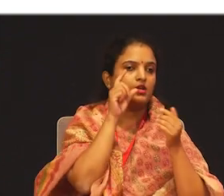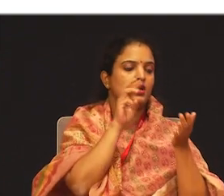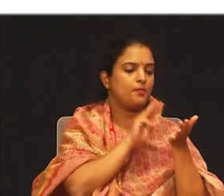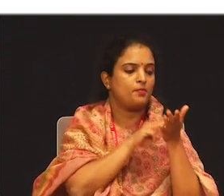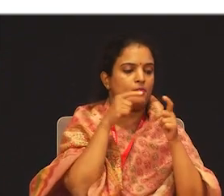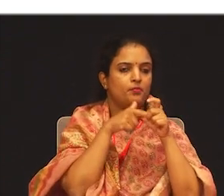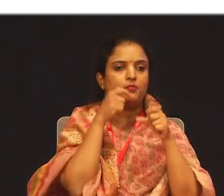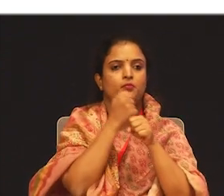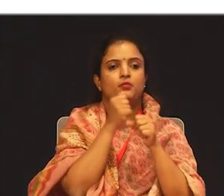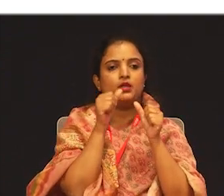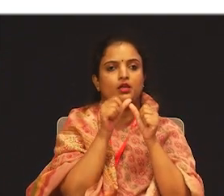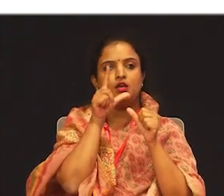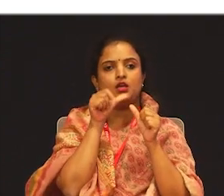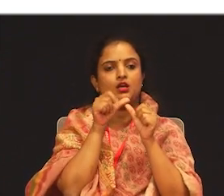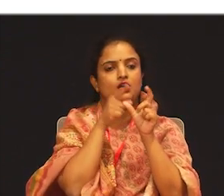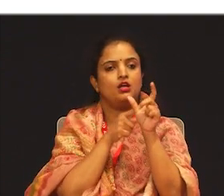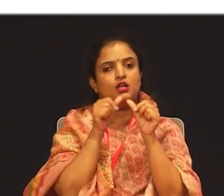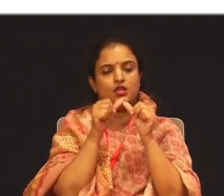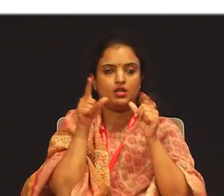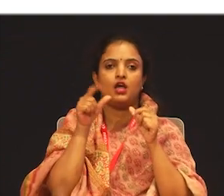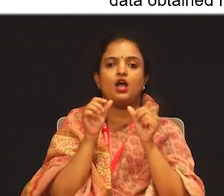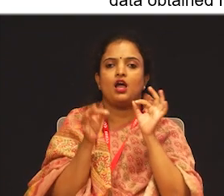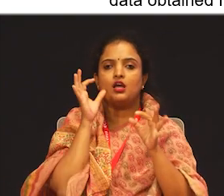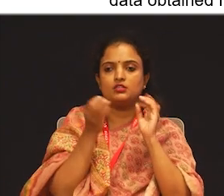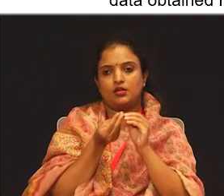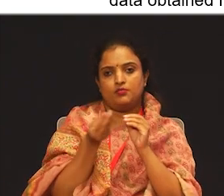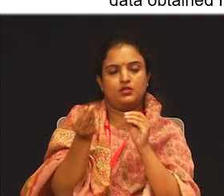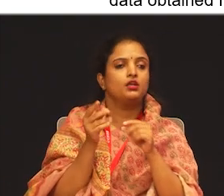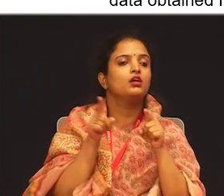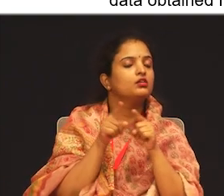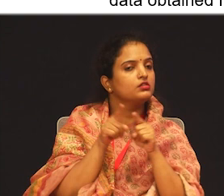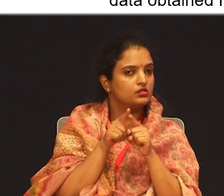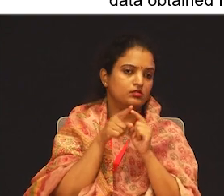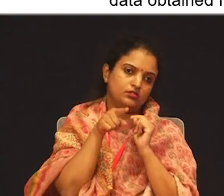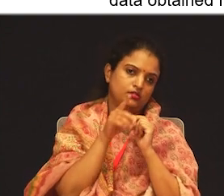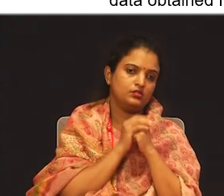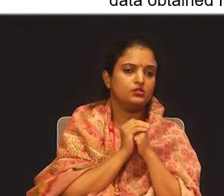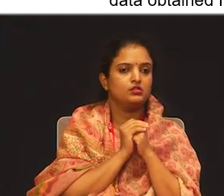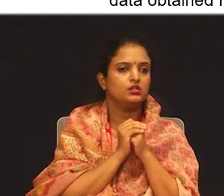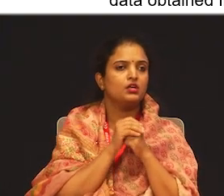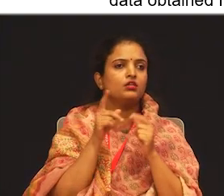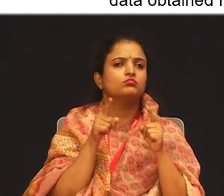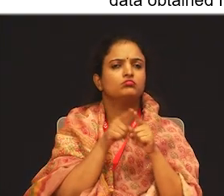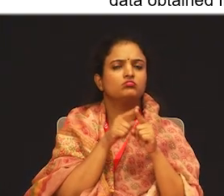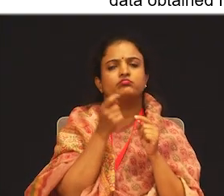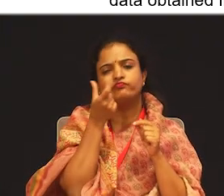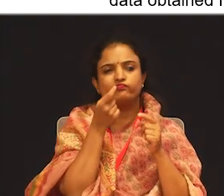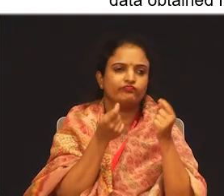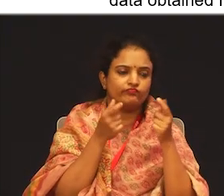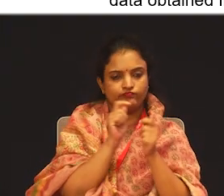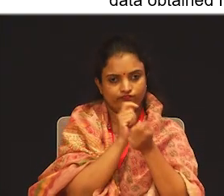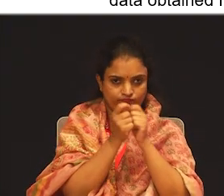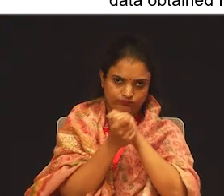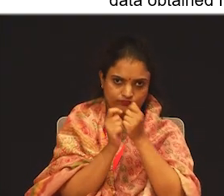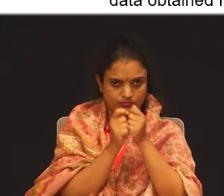Meghalaya. So we did the intensive field testing, made some changes, minor changes here and there. And